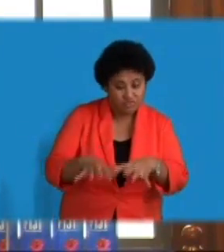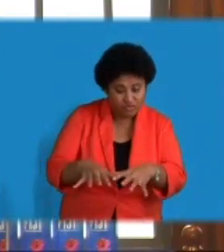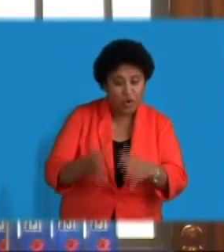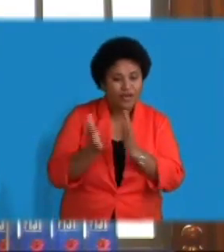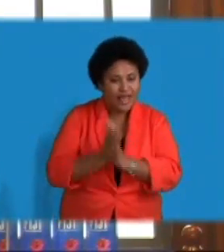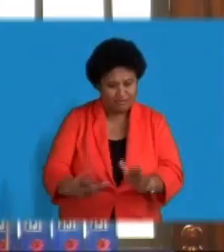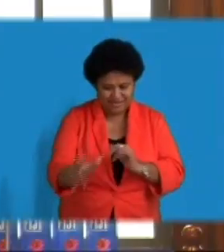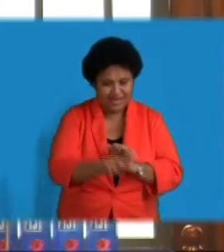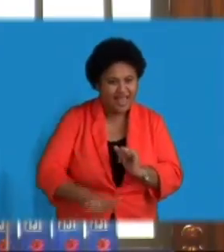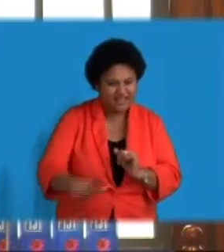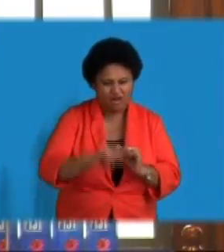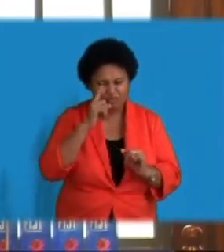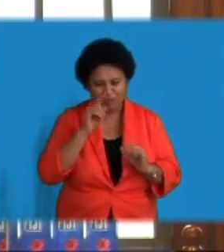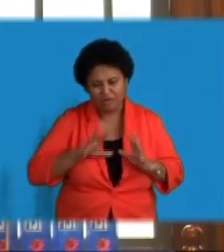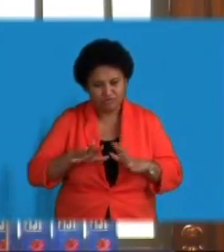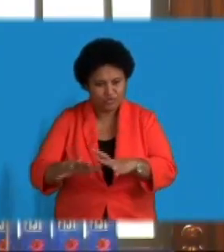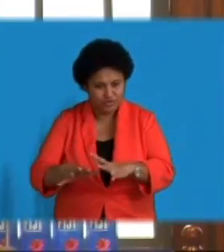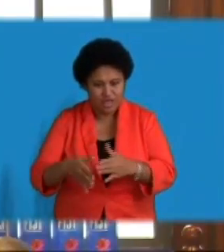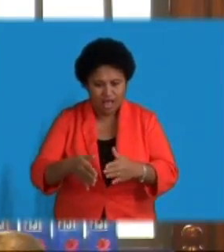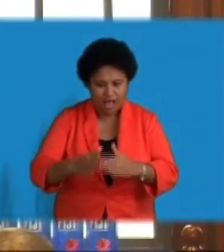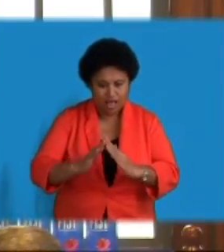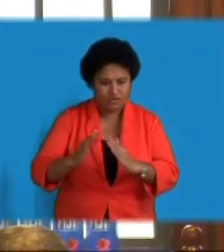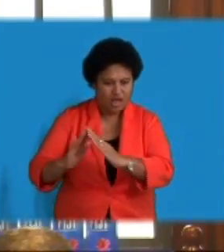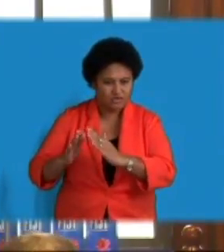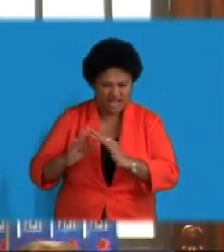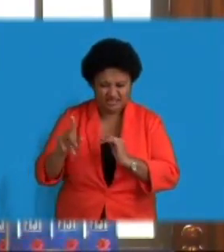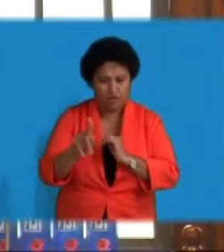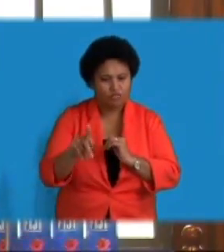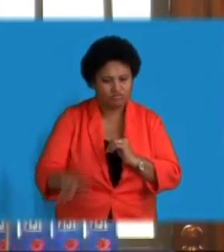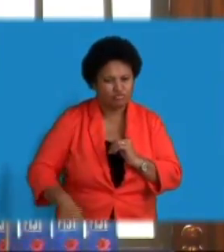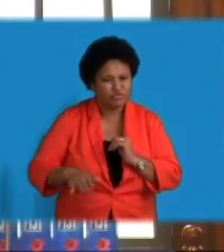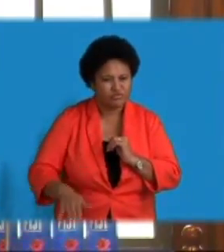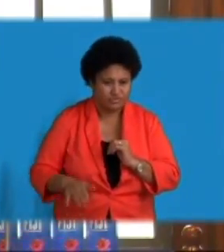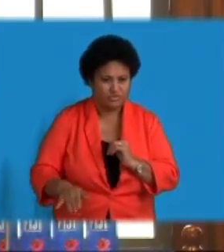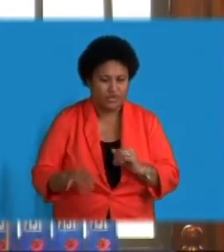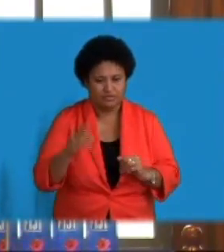avoid people to squat on vacant land. On the